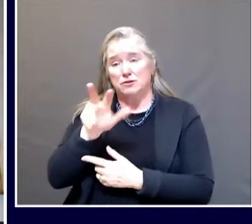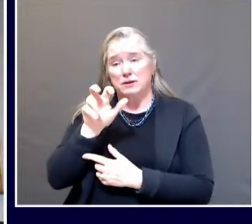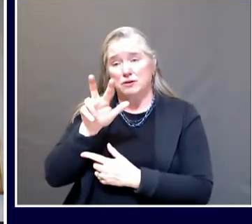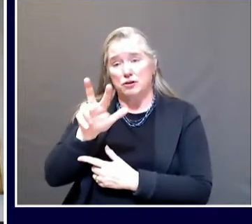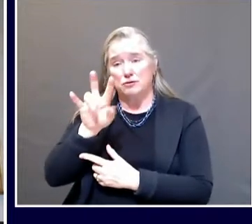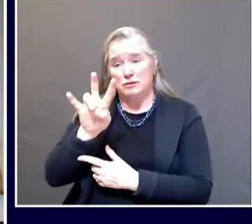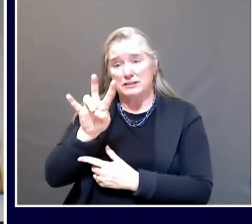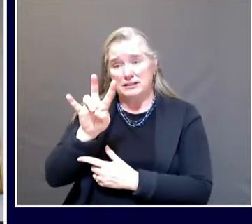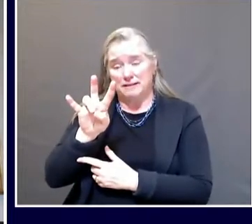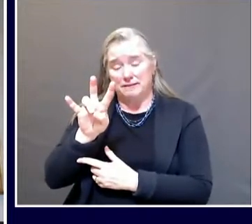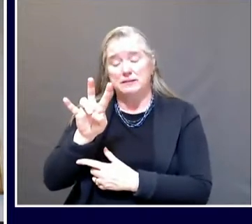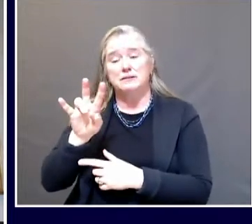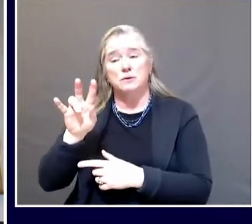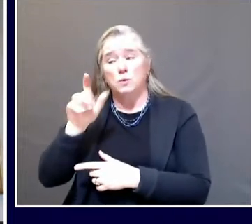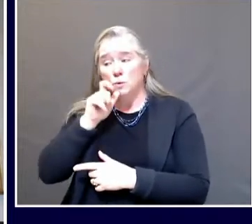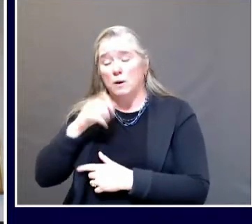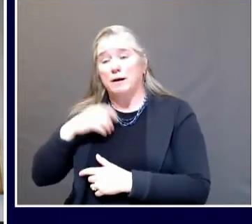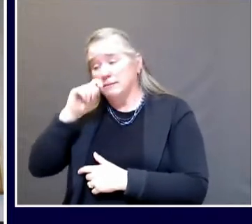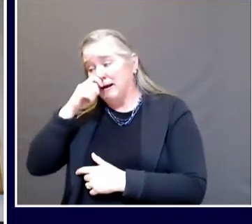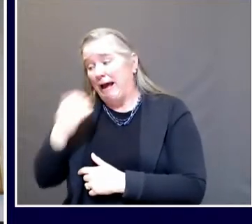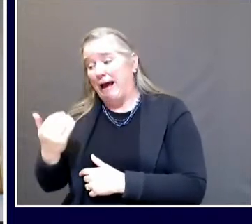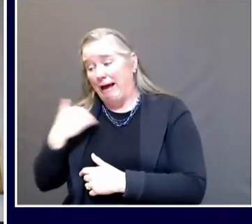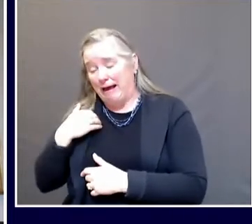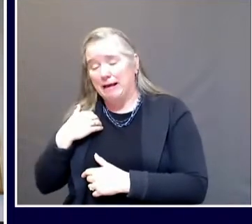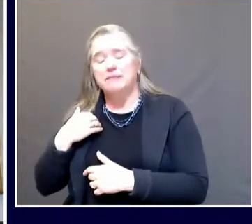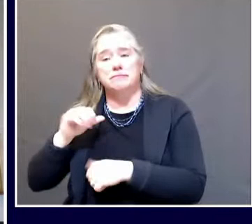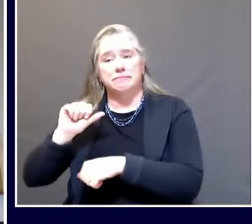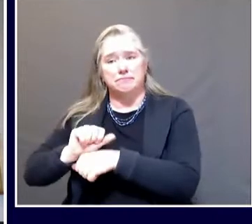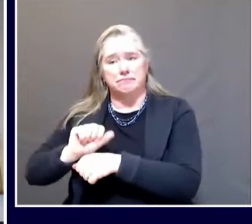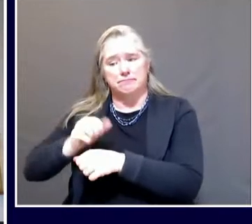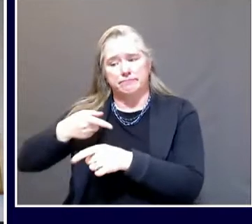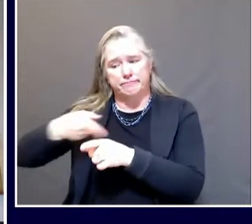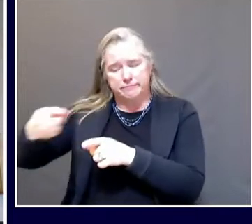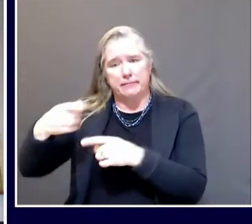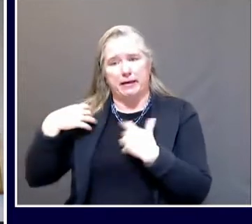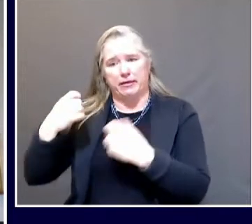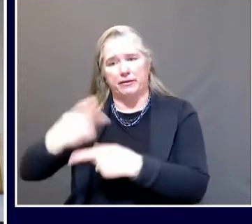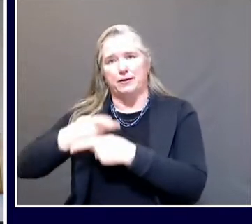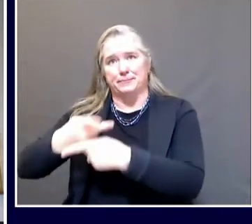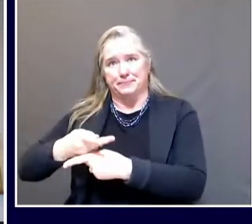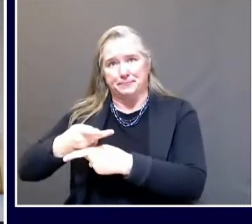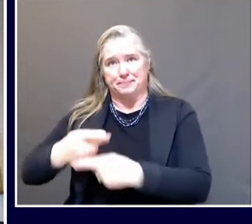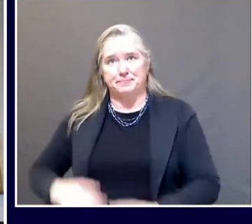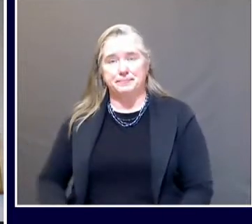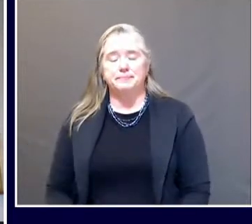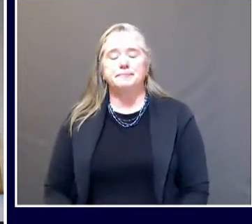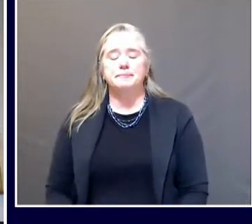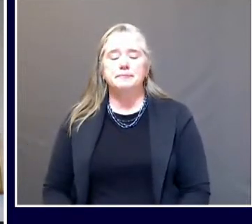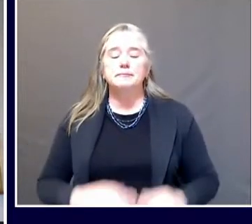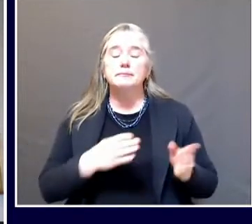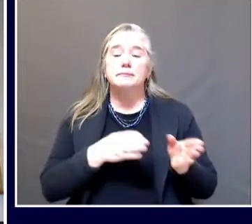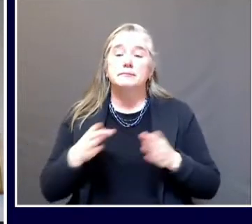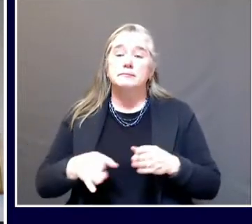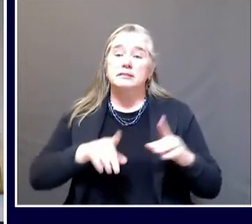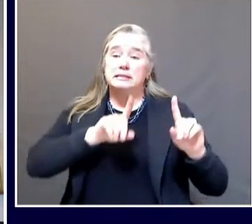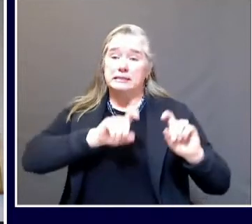3,337 have been among healthcare workers. I'd like to turn now to where we stand with respect to